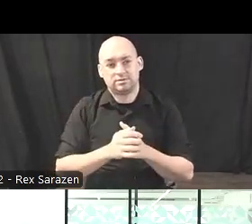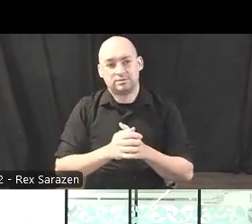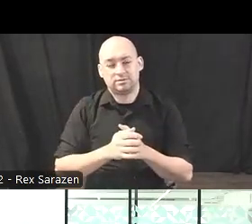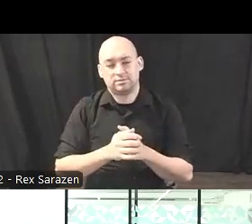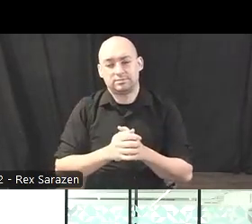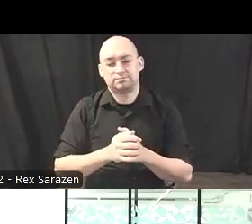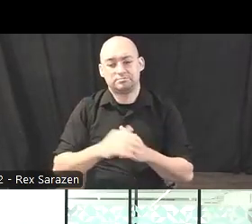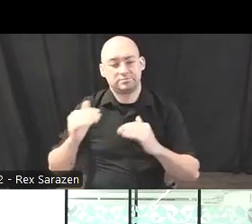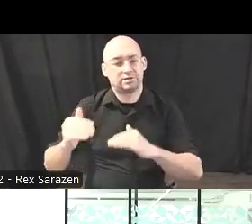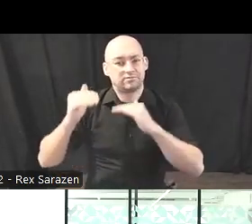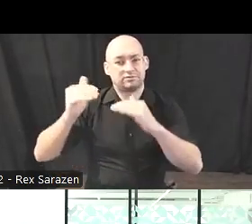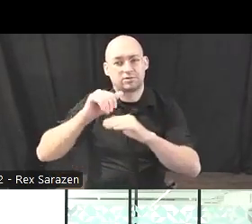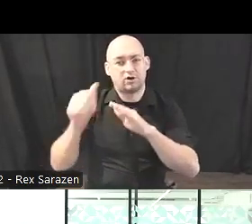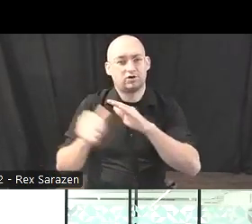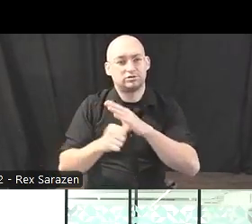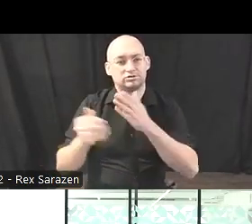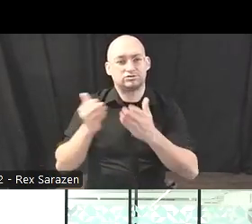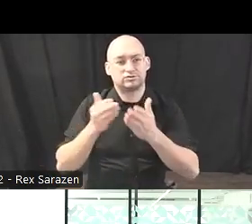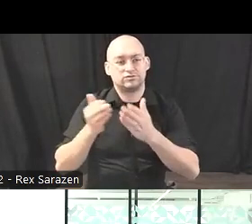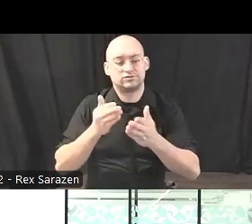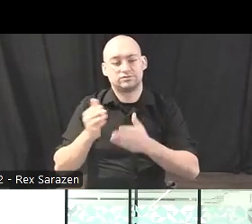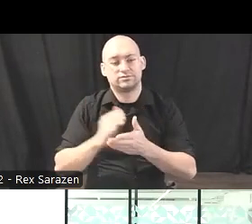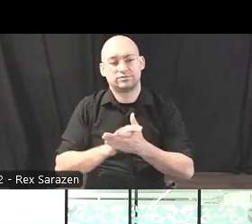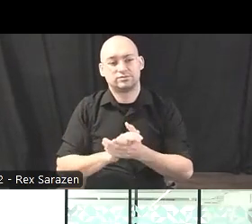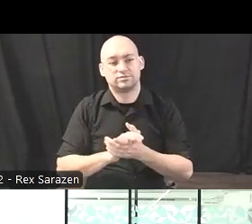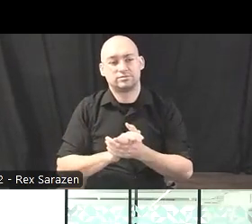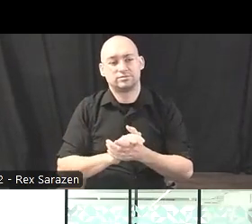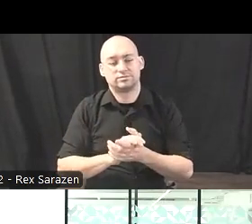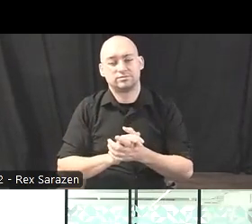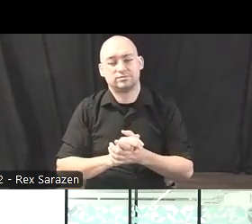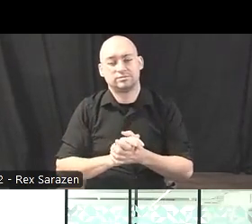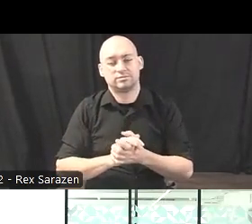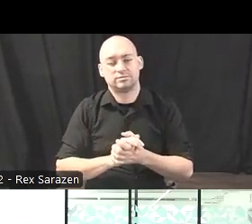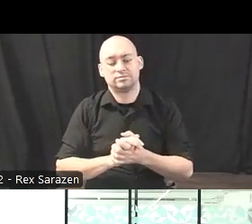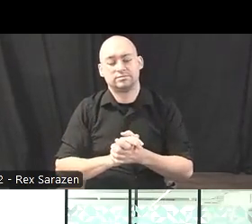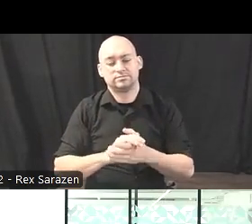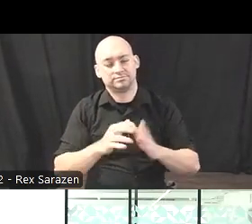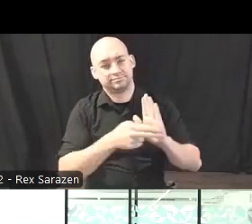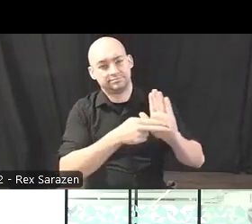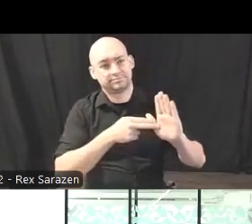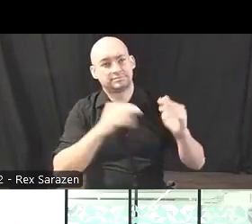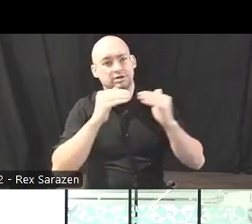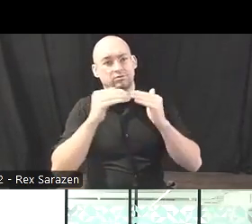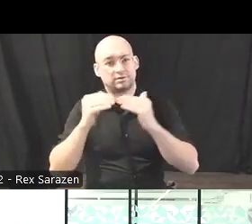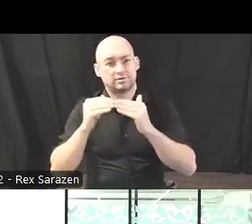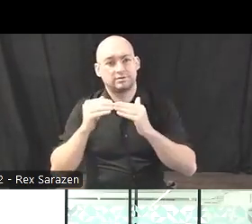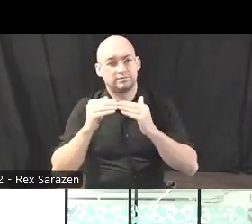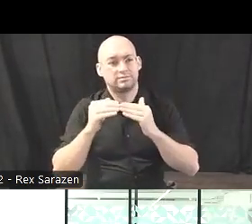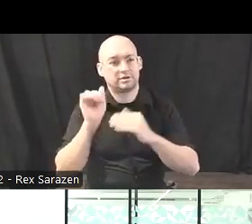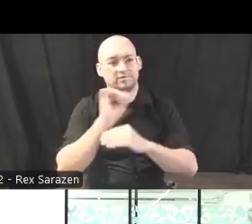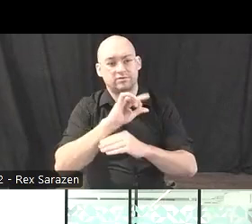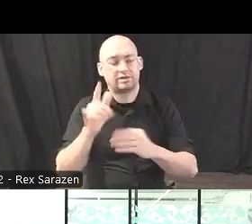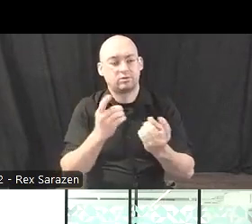and underrepresented populations and communities, really underscoring equity in everything we do, and that's something we are